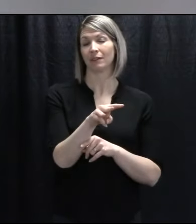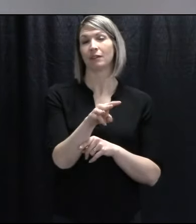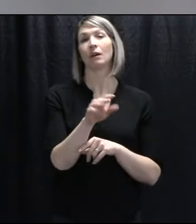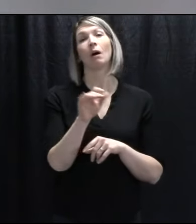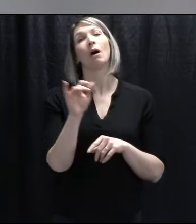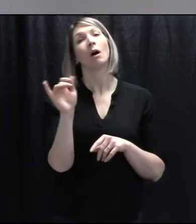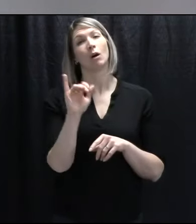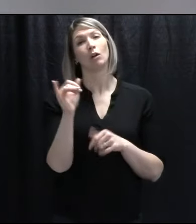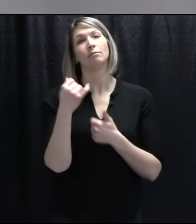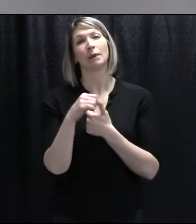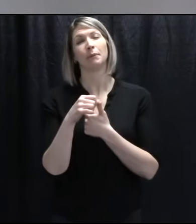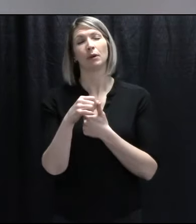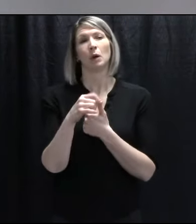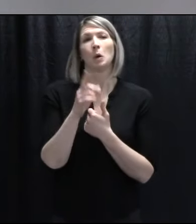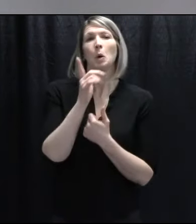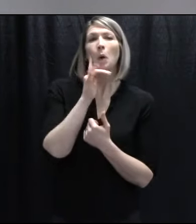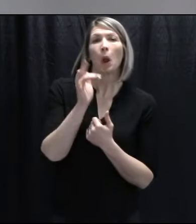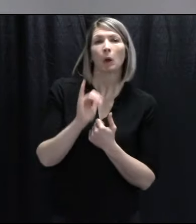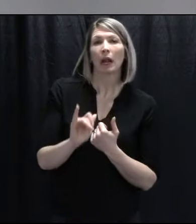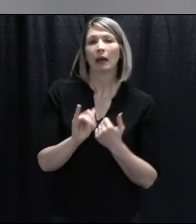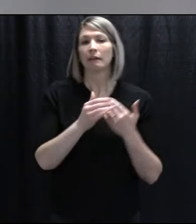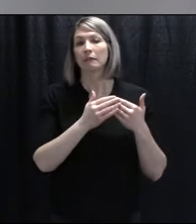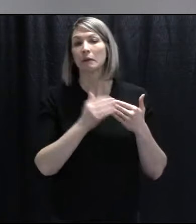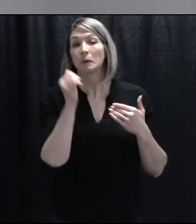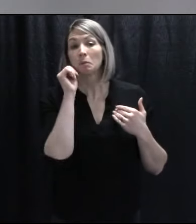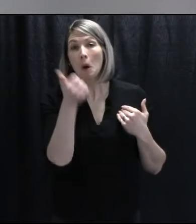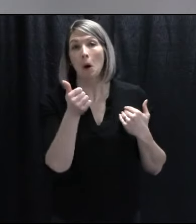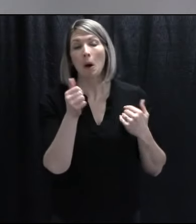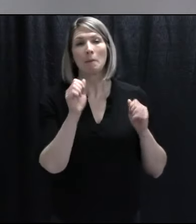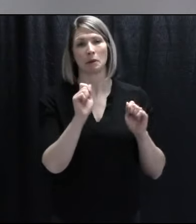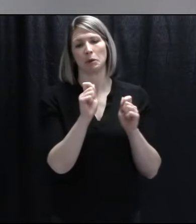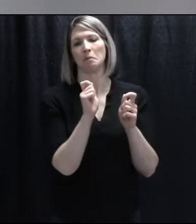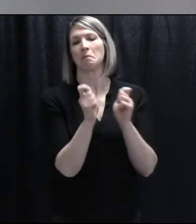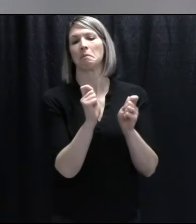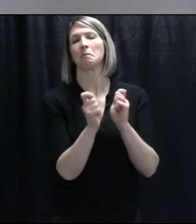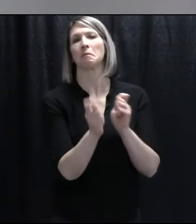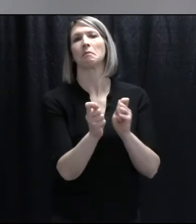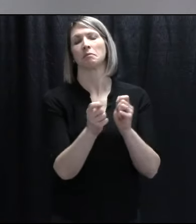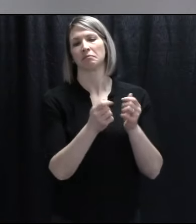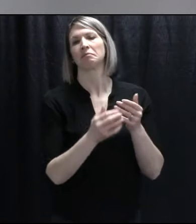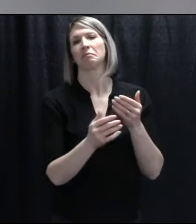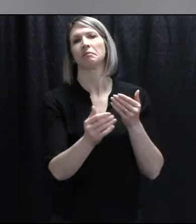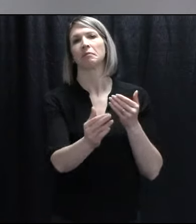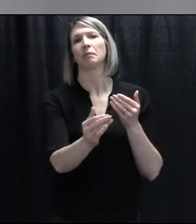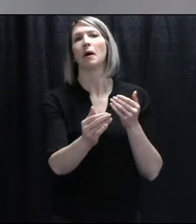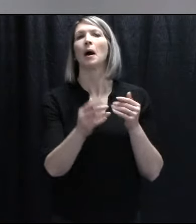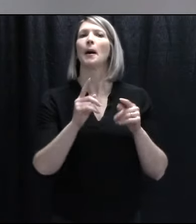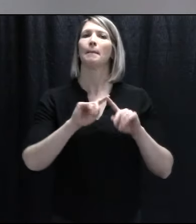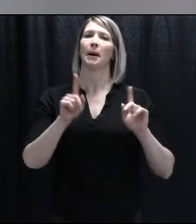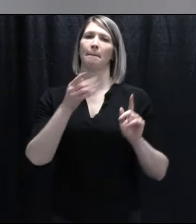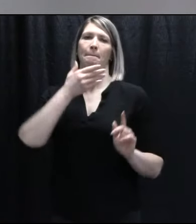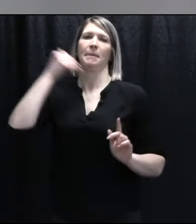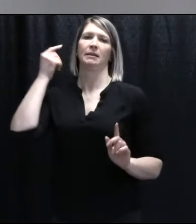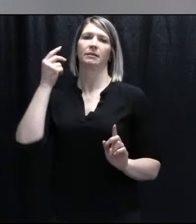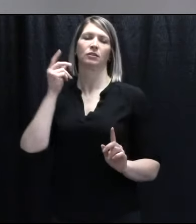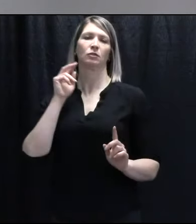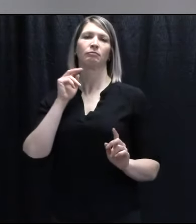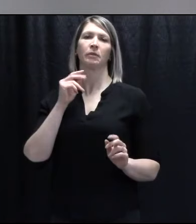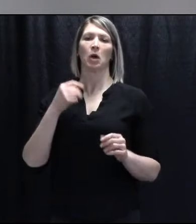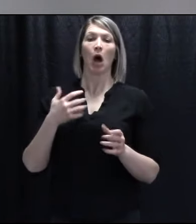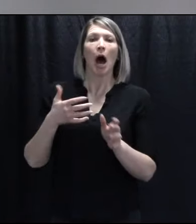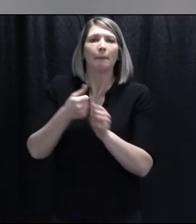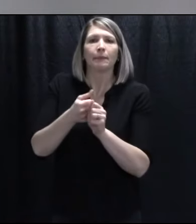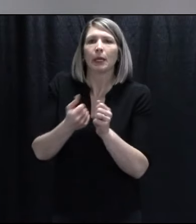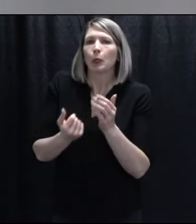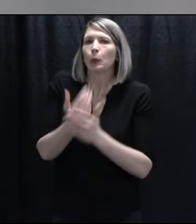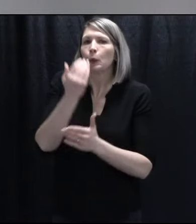time, and I would encourage anybody who is in doubt to use that as a reference point, because that is the most accurate and up-to-date, and we will aim